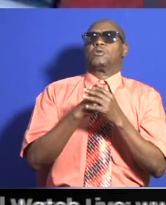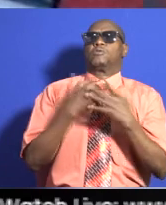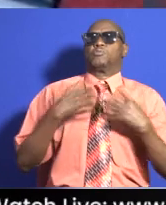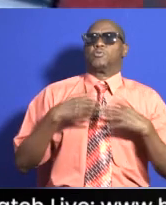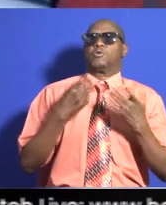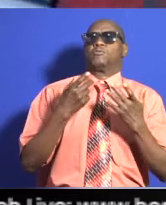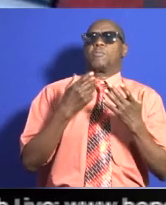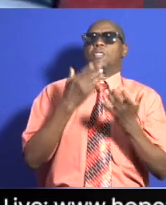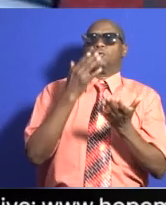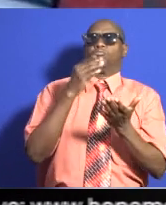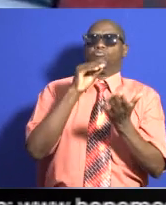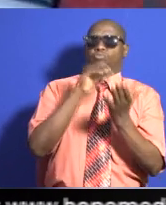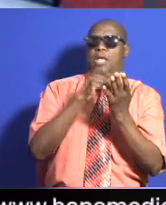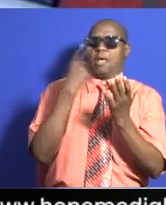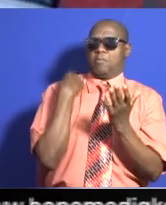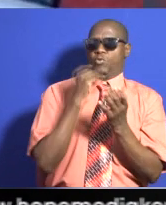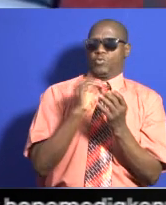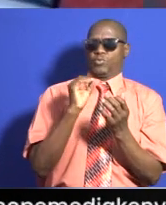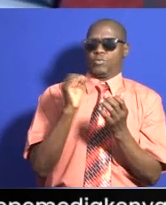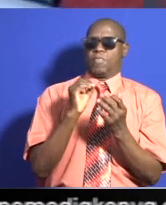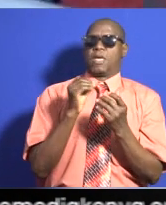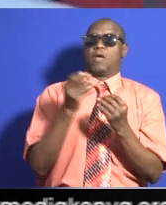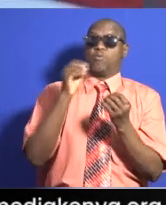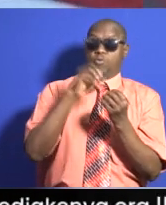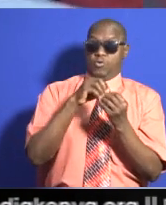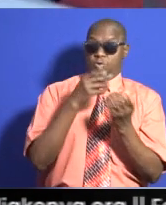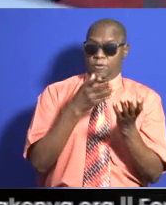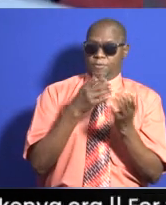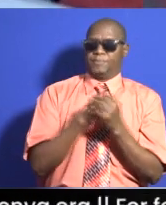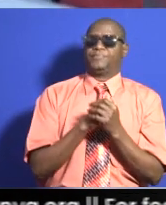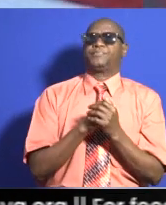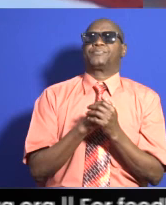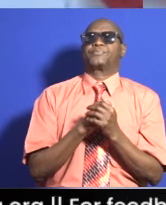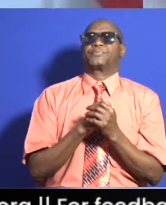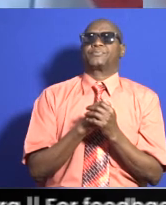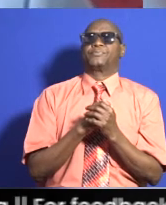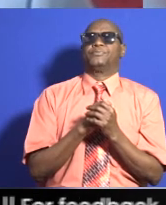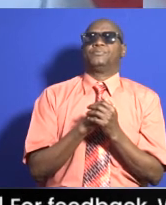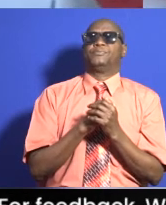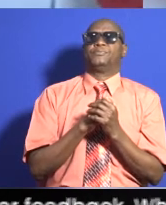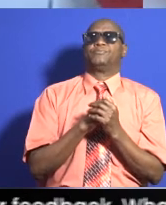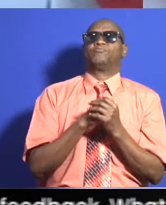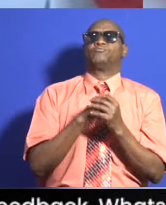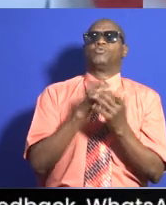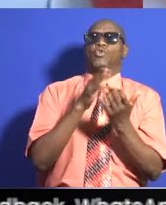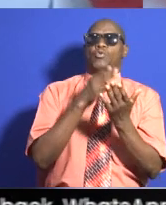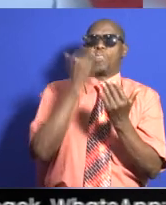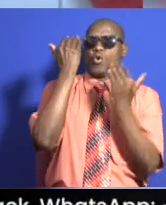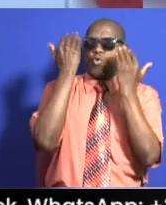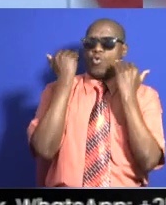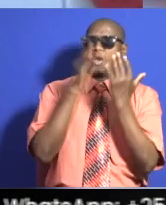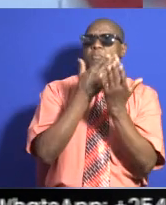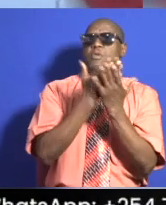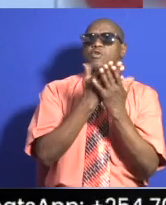of vacancies. Furthermore, the stay in the Court of Appeal